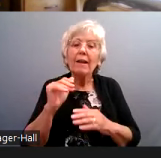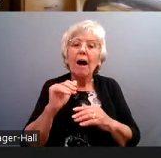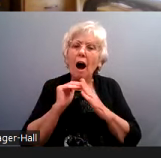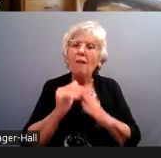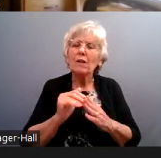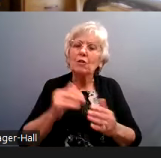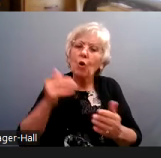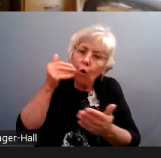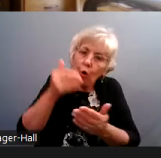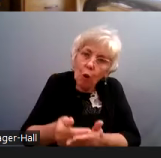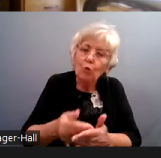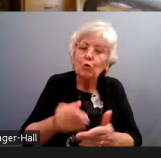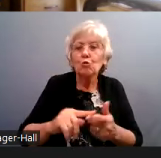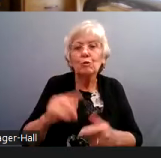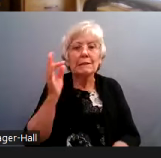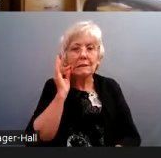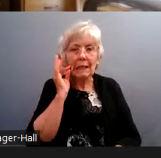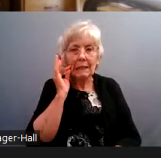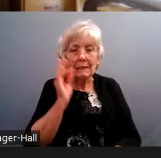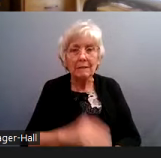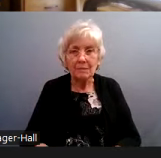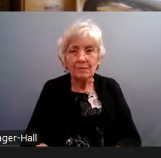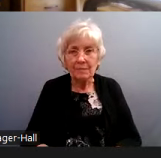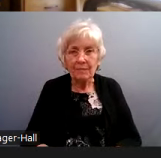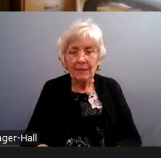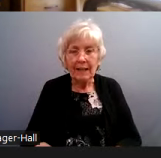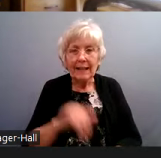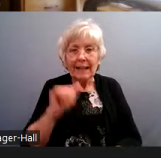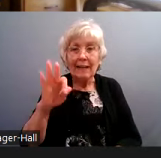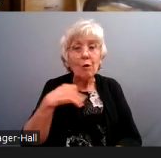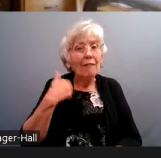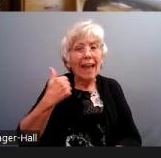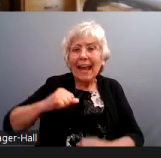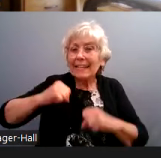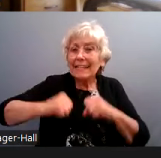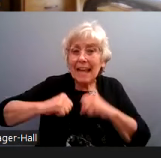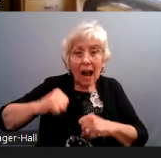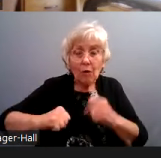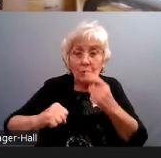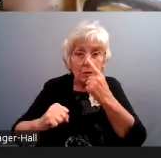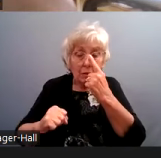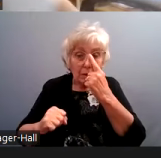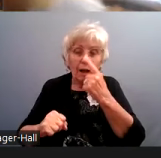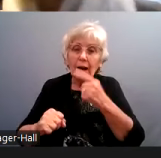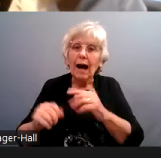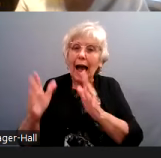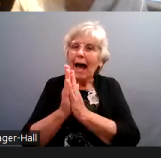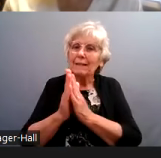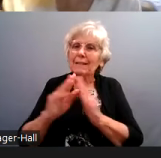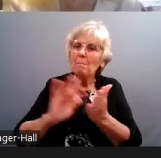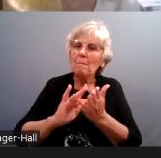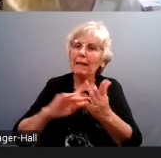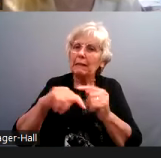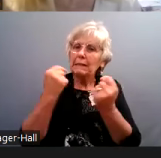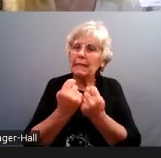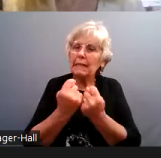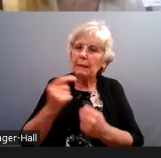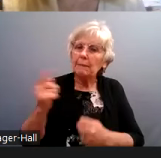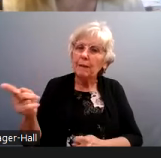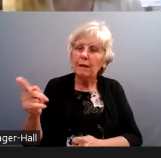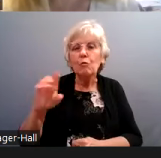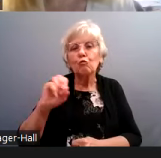skin that it's going to happen. So, so if there's any question about that, have one of the medical team, Roxy